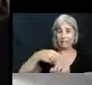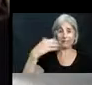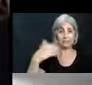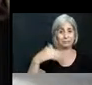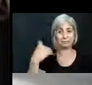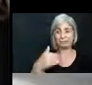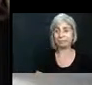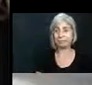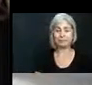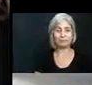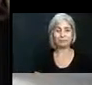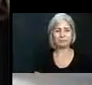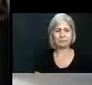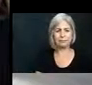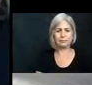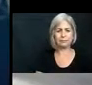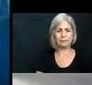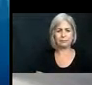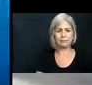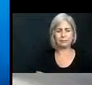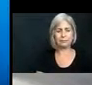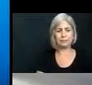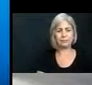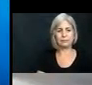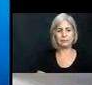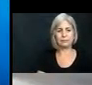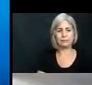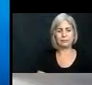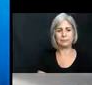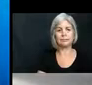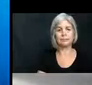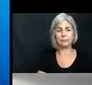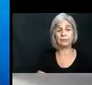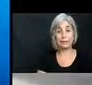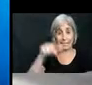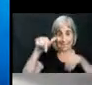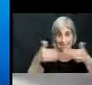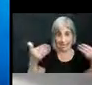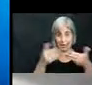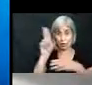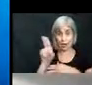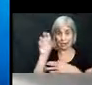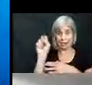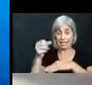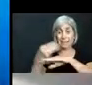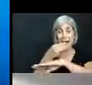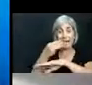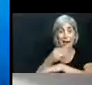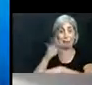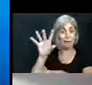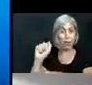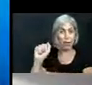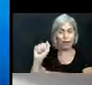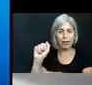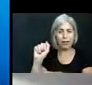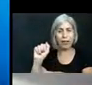And a little closer to home here in the United States, Miami, Florida just